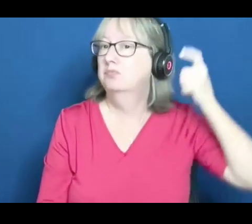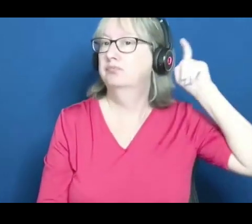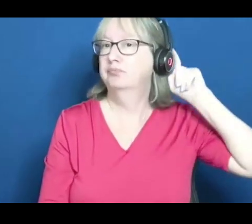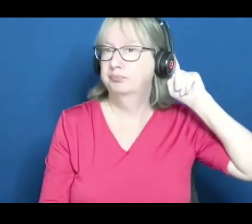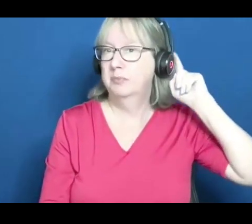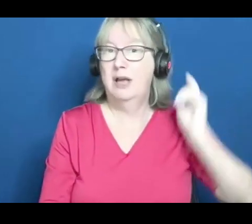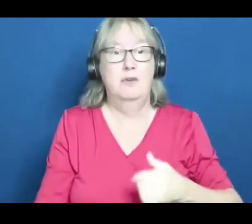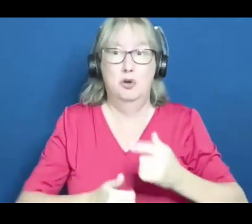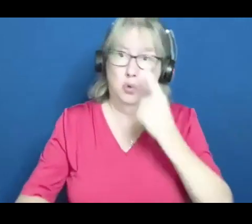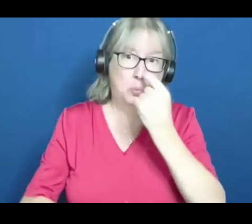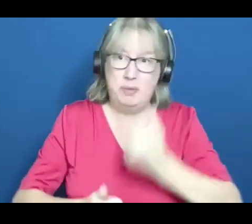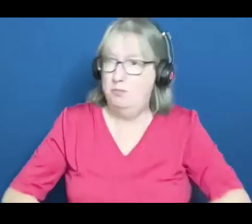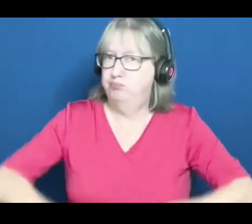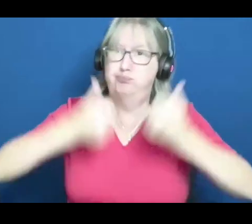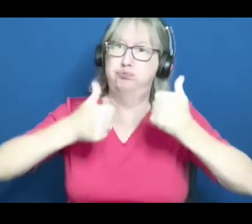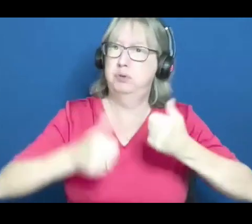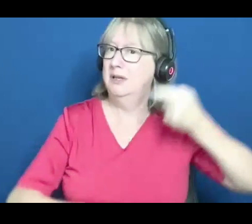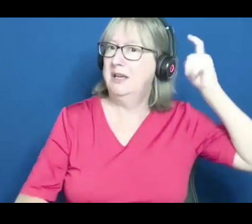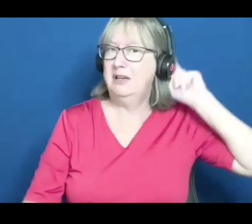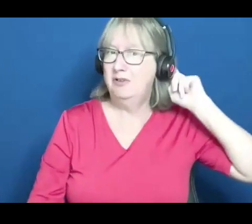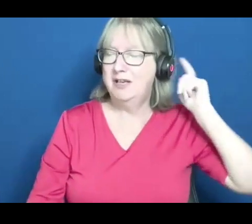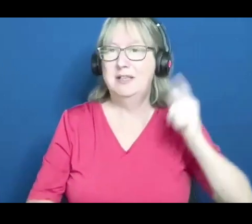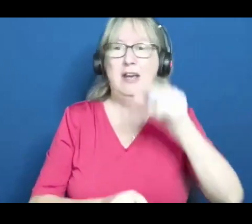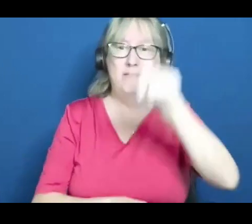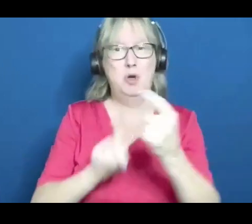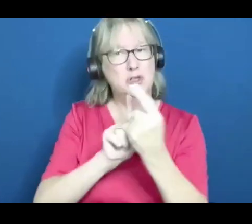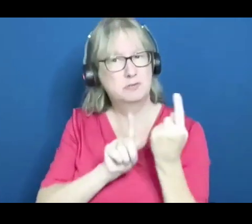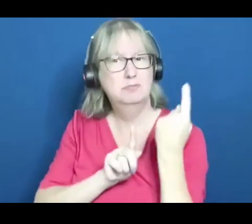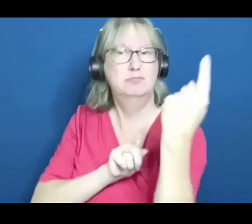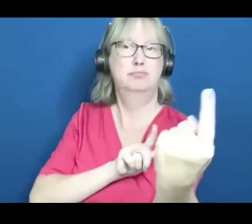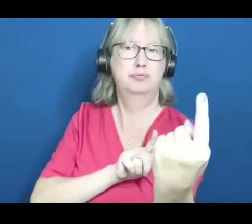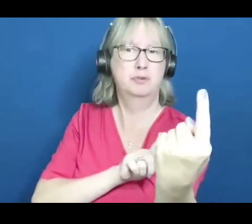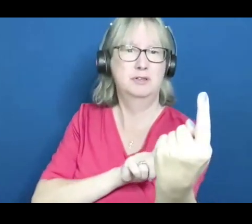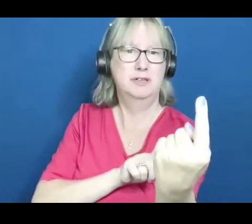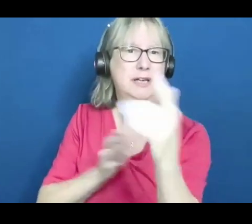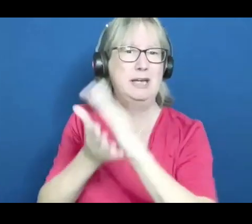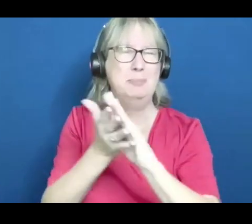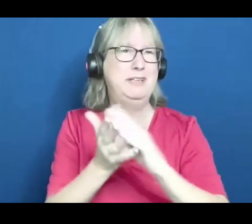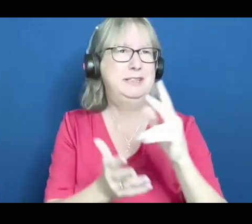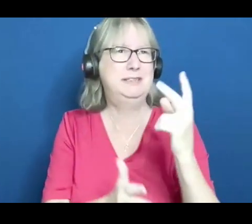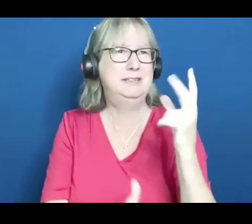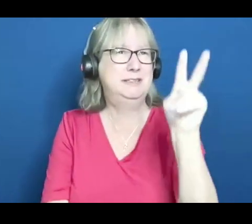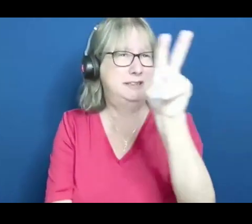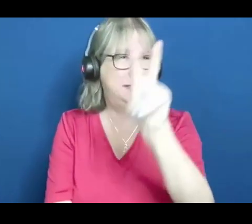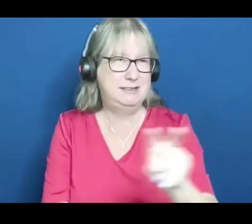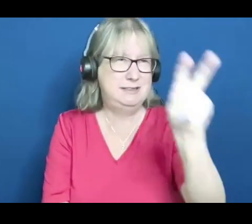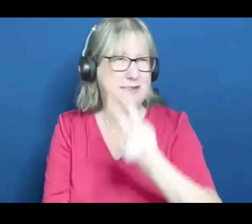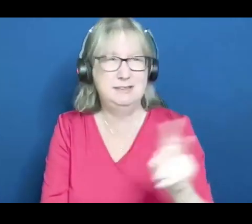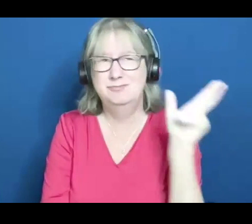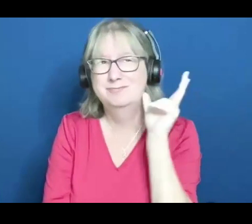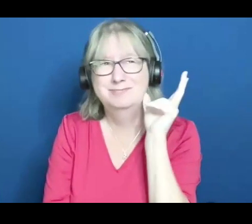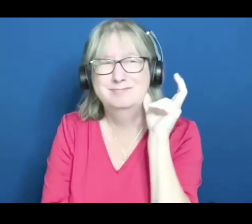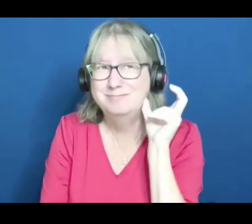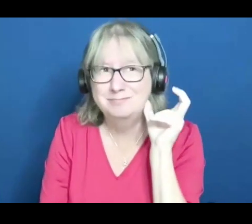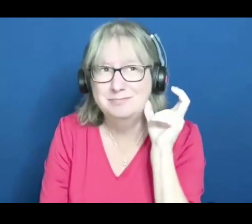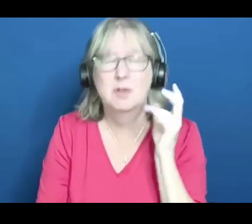good quality hearing aids, distance really affects the clarity of speech understanding. So once you get